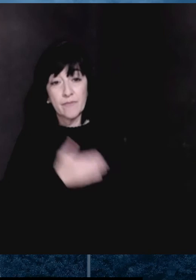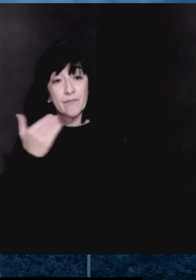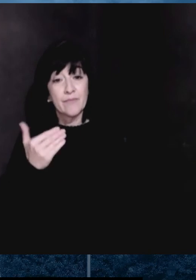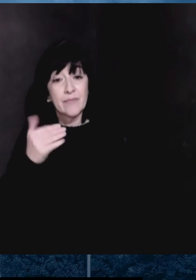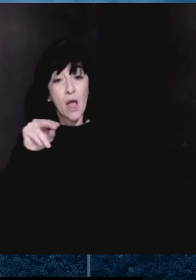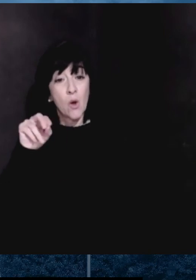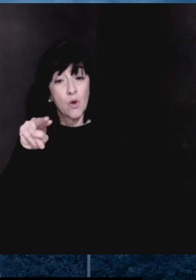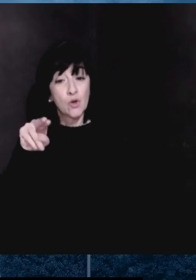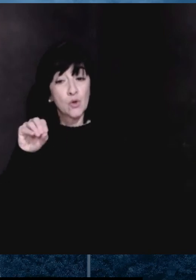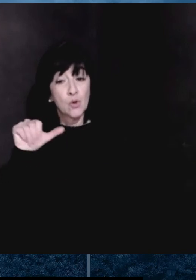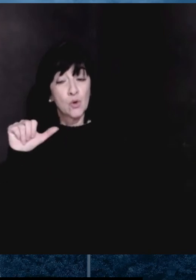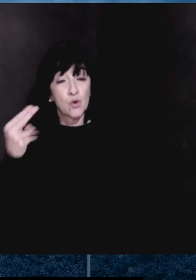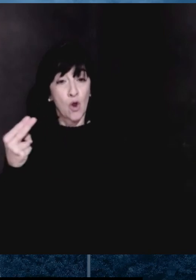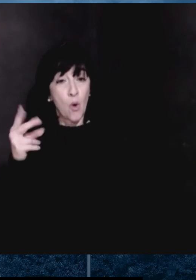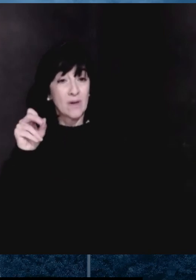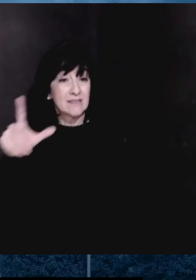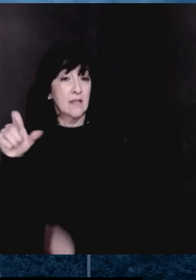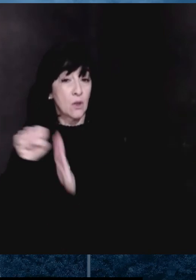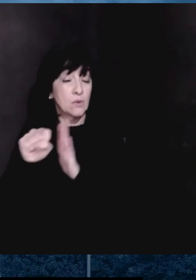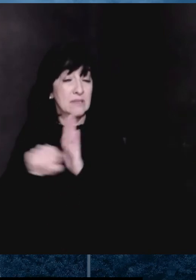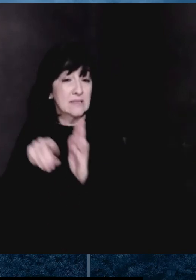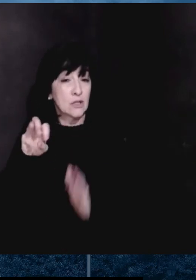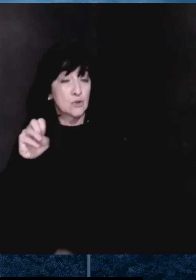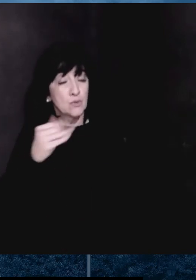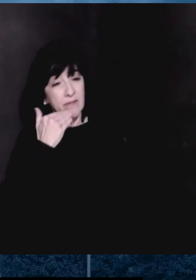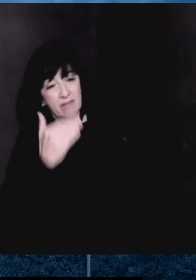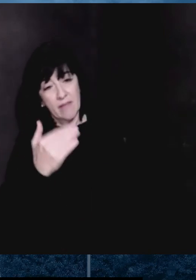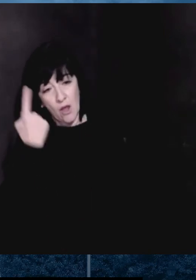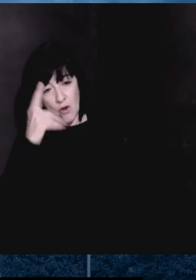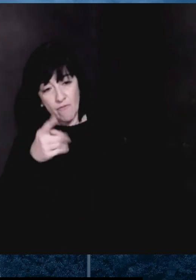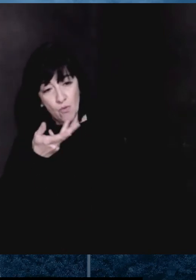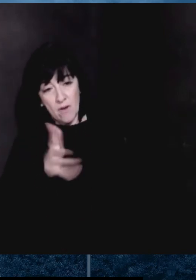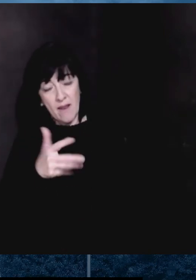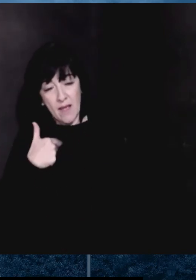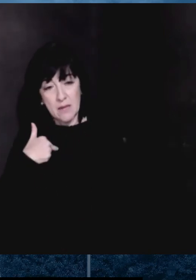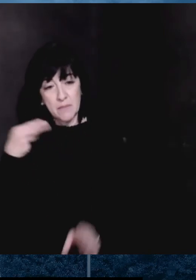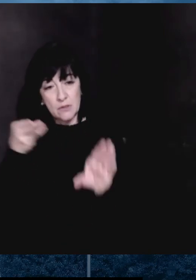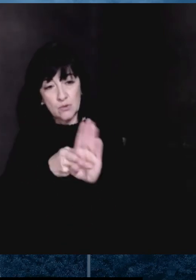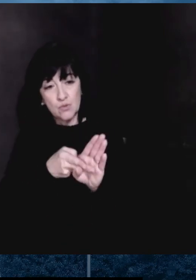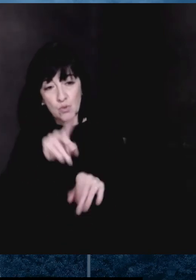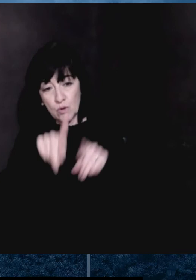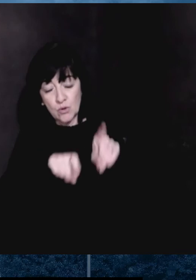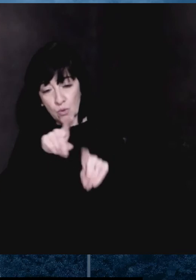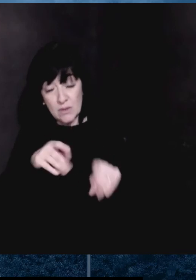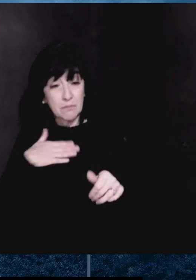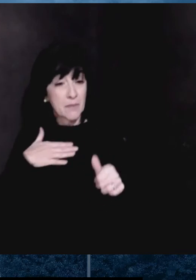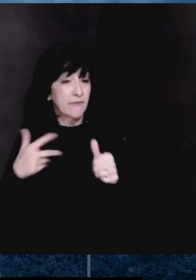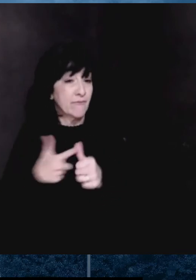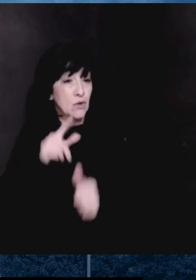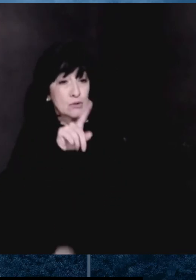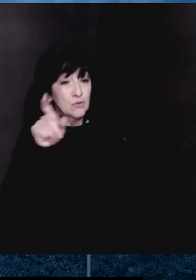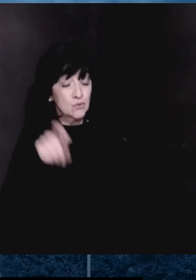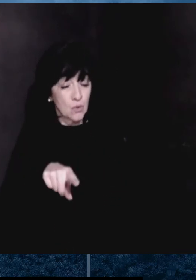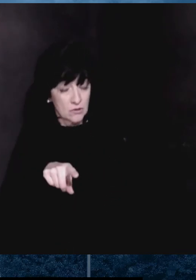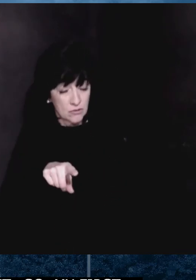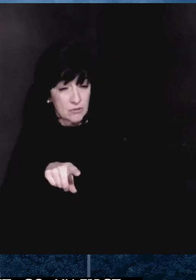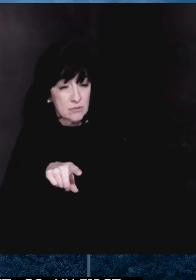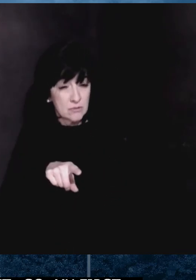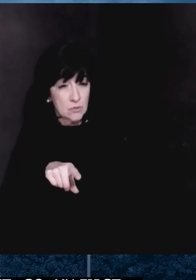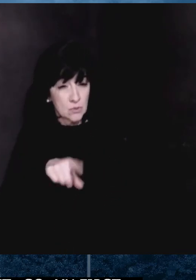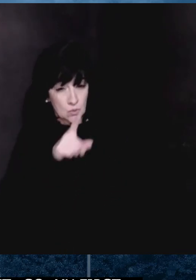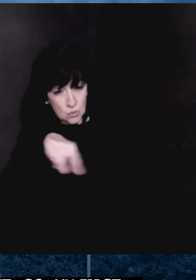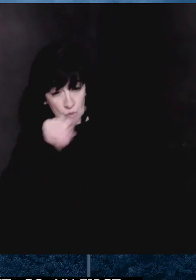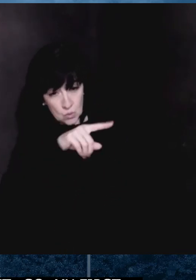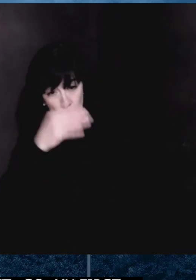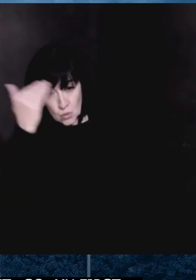Hi, thanks for having me. I appreciate it. So my first question here is, do you guys know to